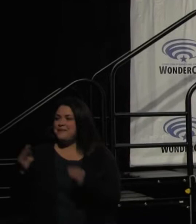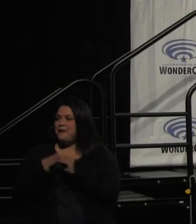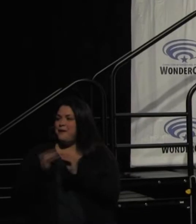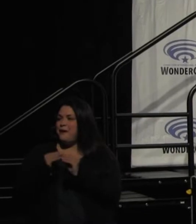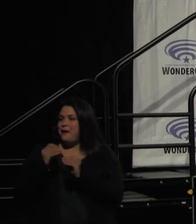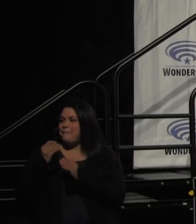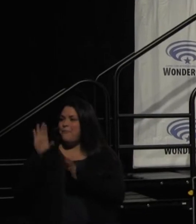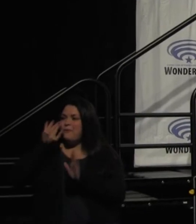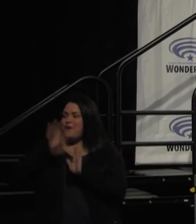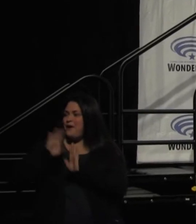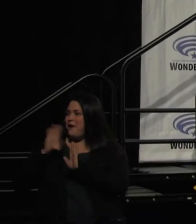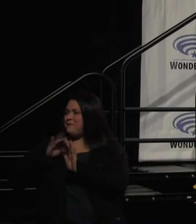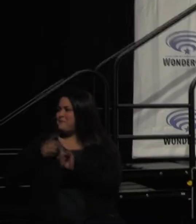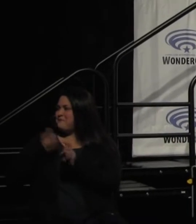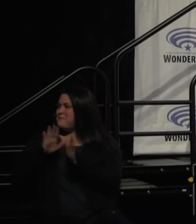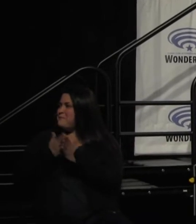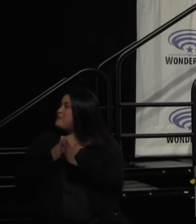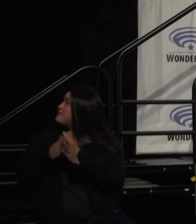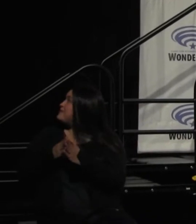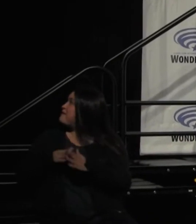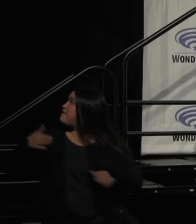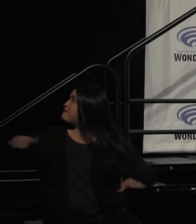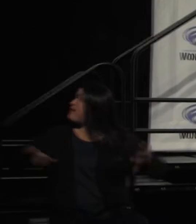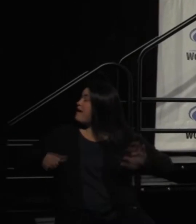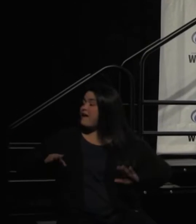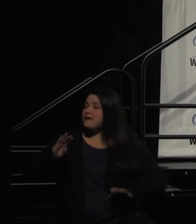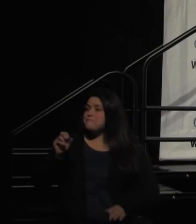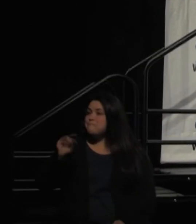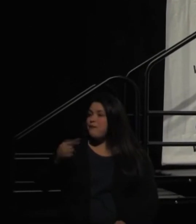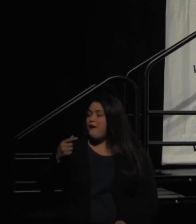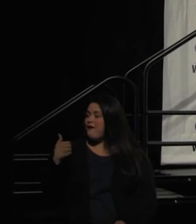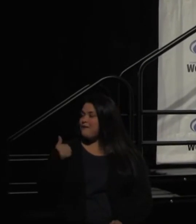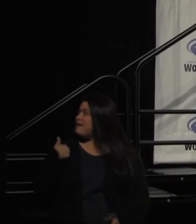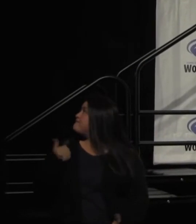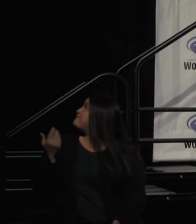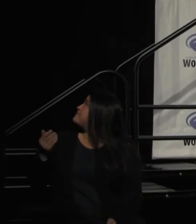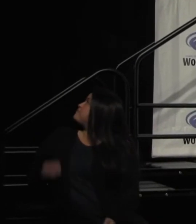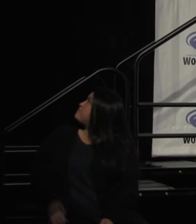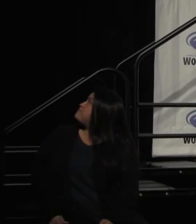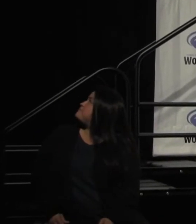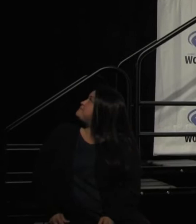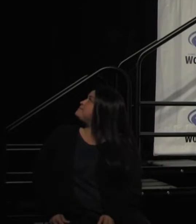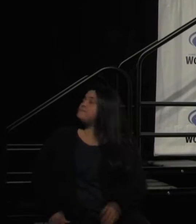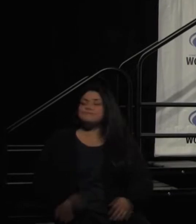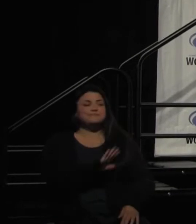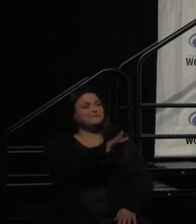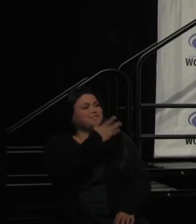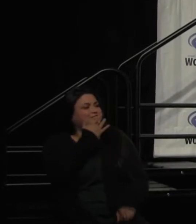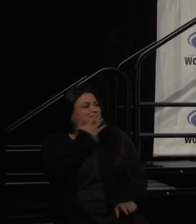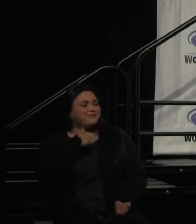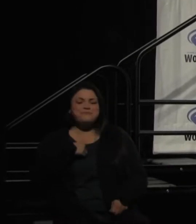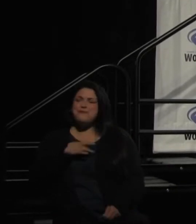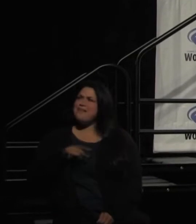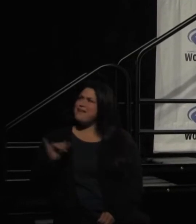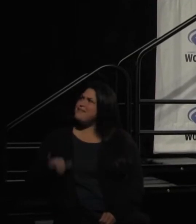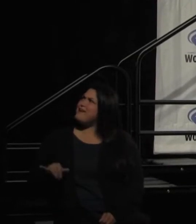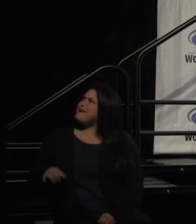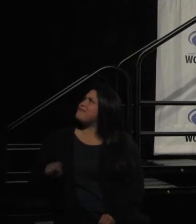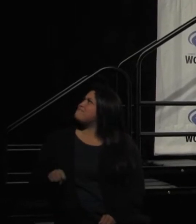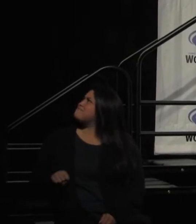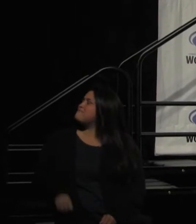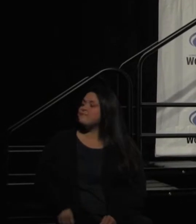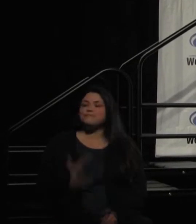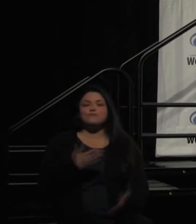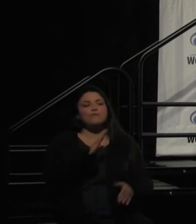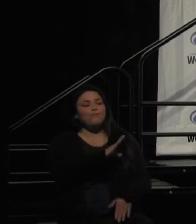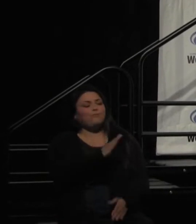from the book. You guys are flying. There's a bong right there. Oh, I like that. What's your favorite way? I like that. Cheech,